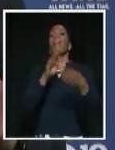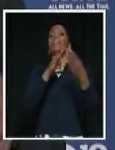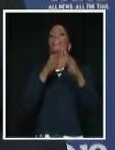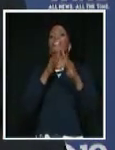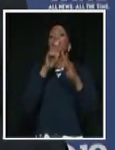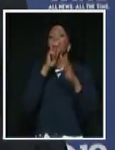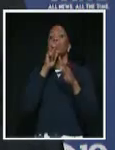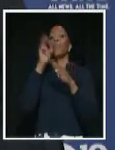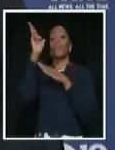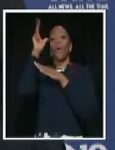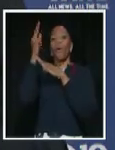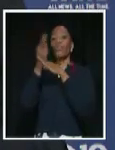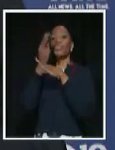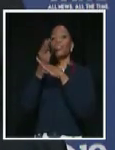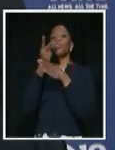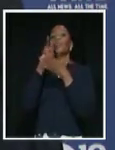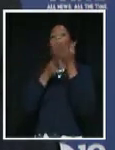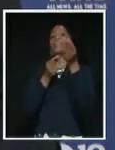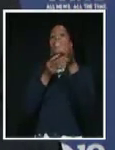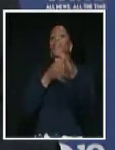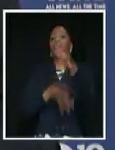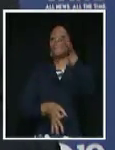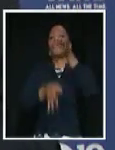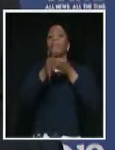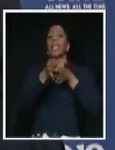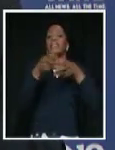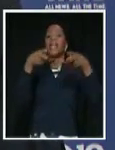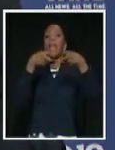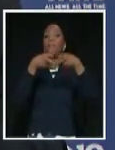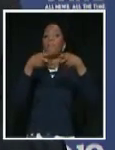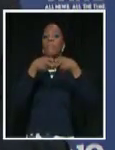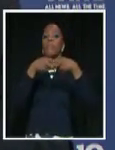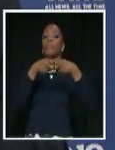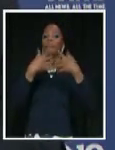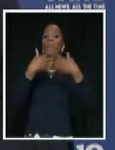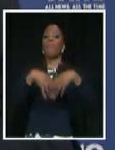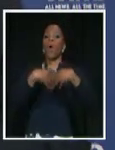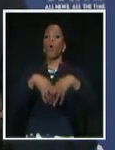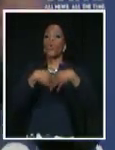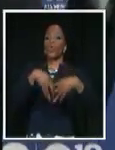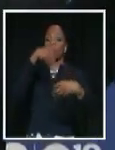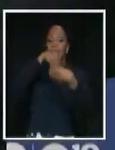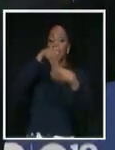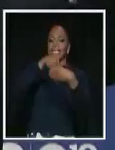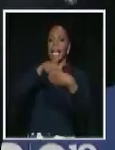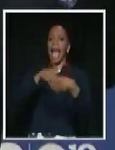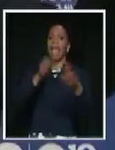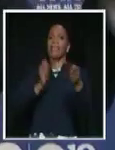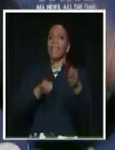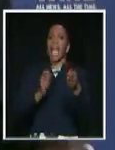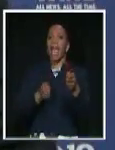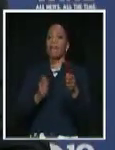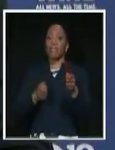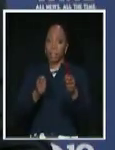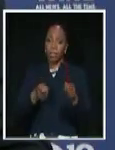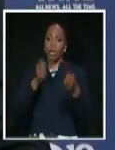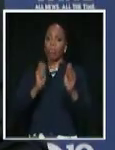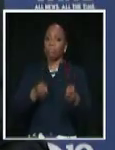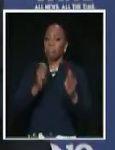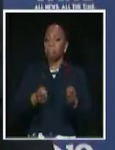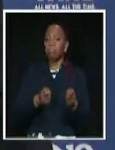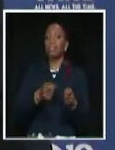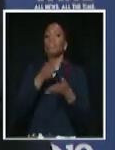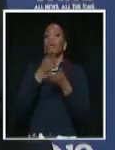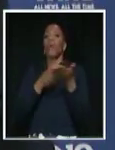of the horses have put motors inside of those same carriages. And then the drivers are allowed to have those romantic rides all the way through Central